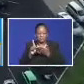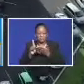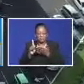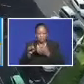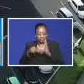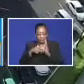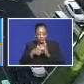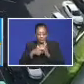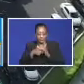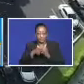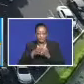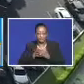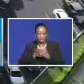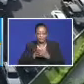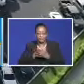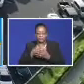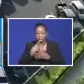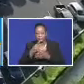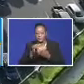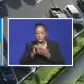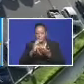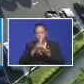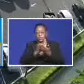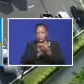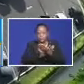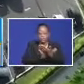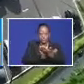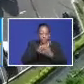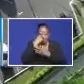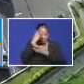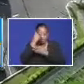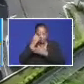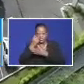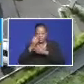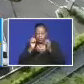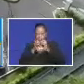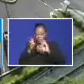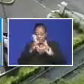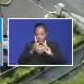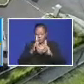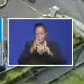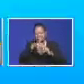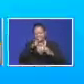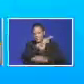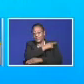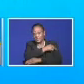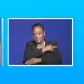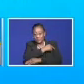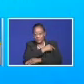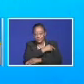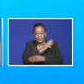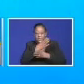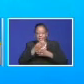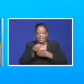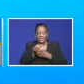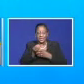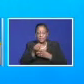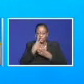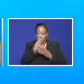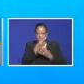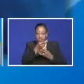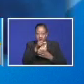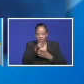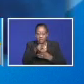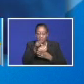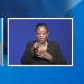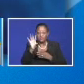anticipation for the new shipment comes amid an increase in COVID-19 hospitalizations in the Bahamas, and as the much more transmissible Delta variant now accounts for